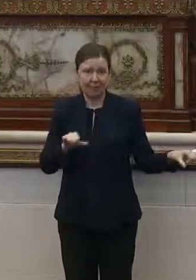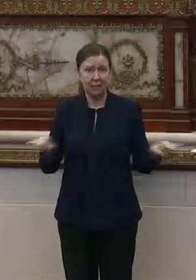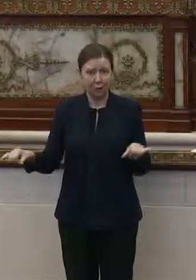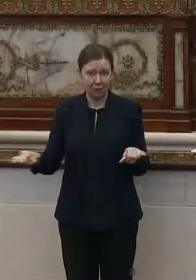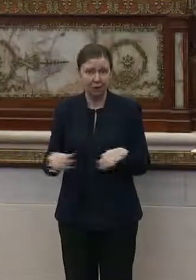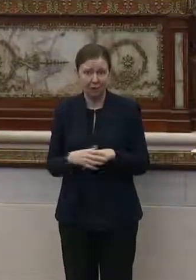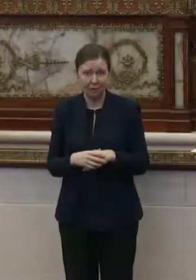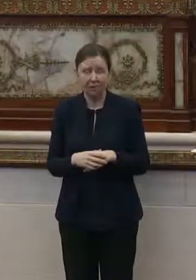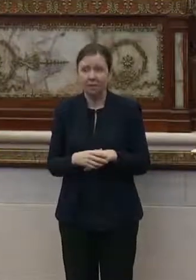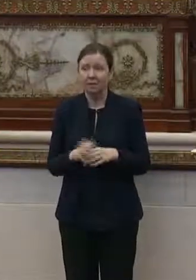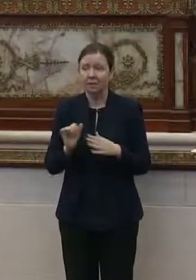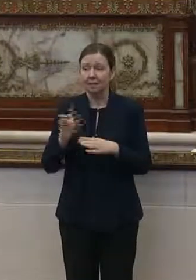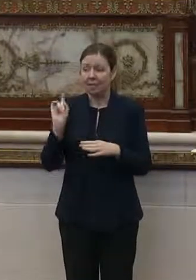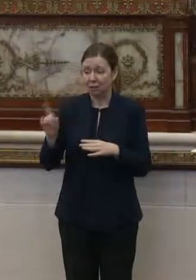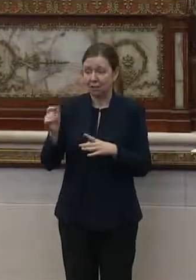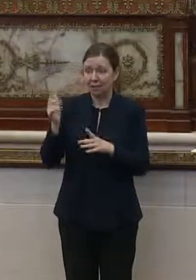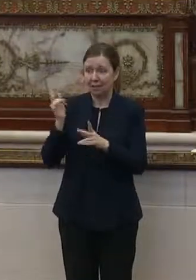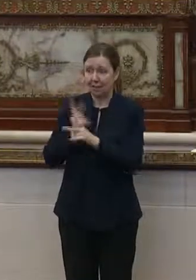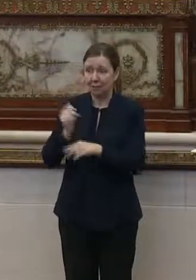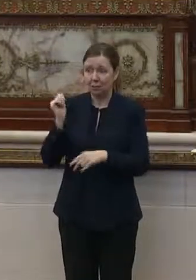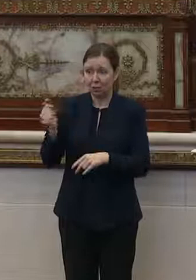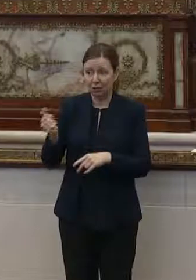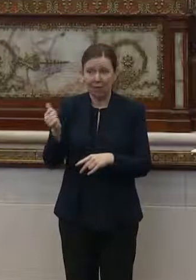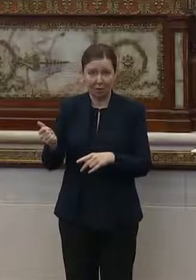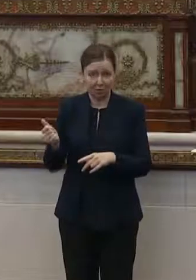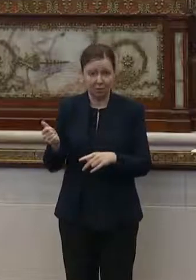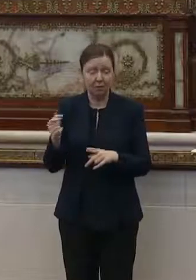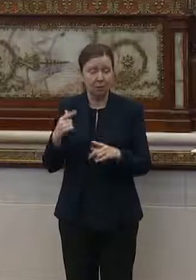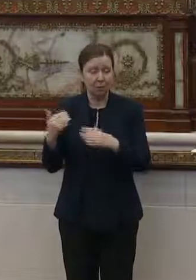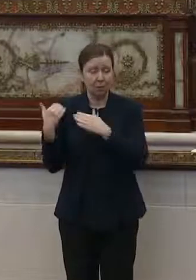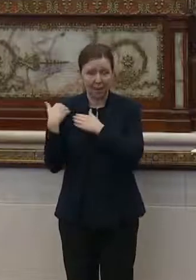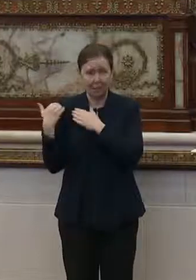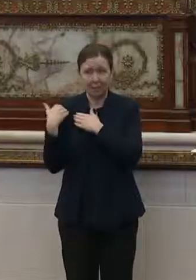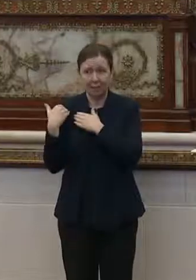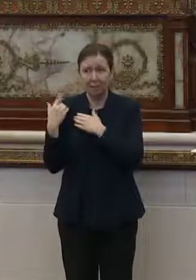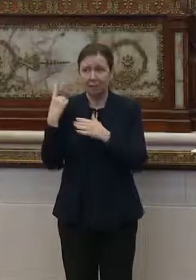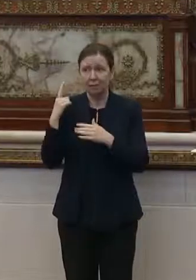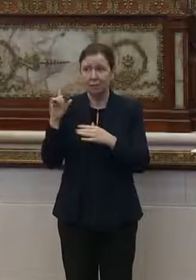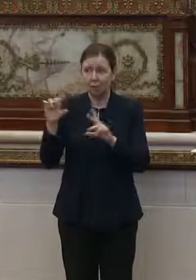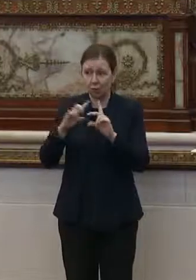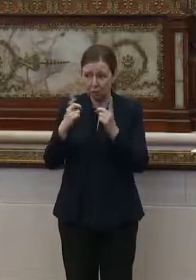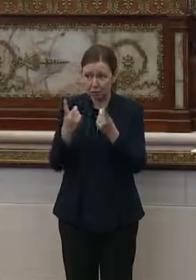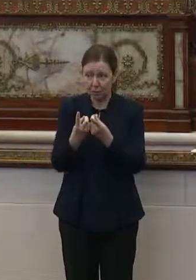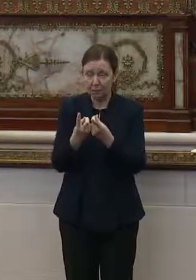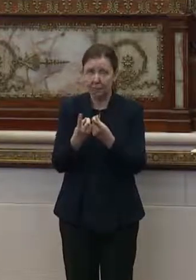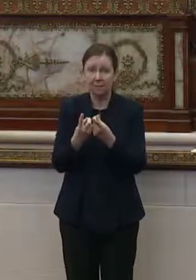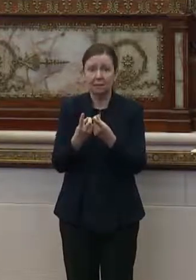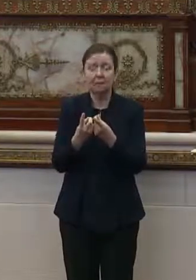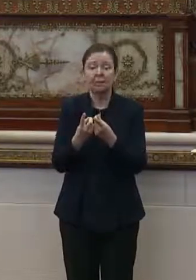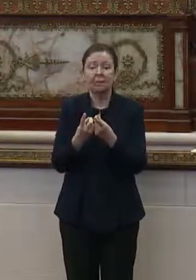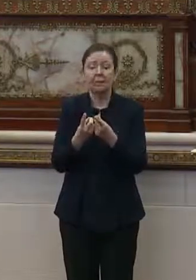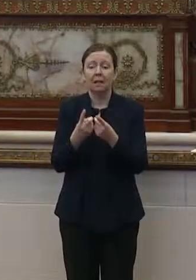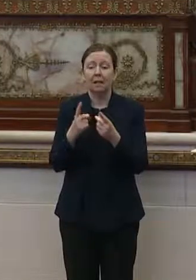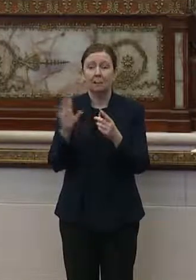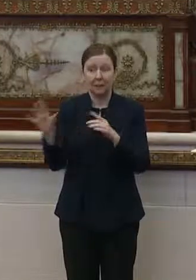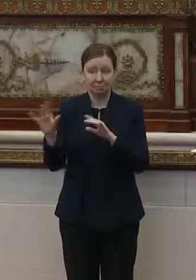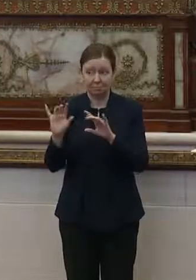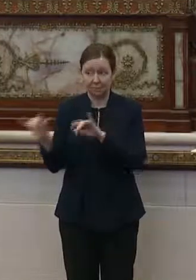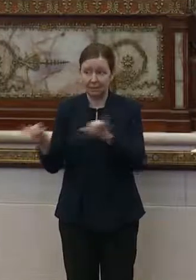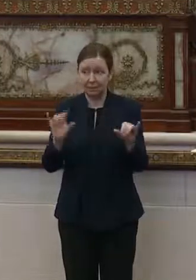standard that she held herself to in reference to accountability for her department, in reference to accountability of your